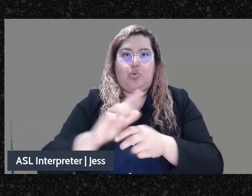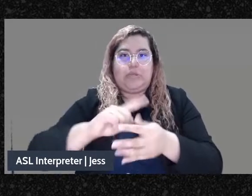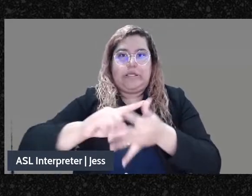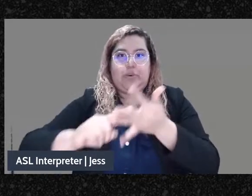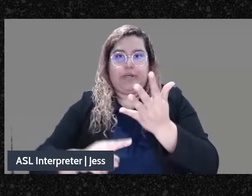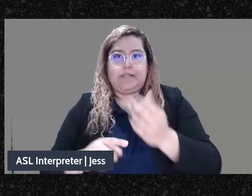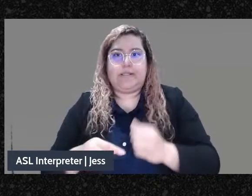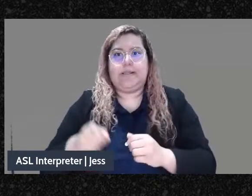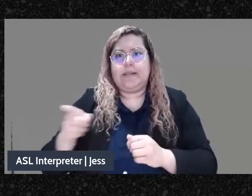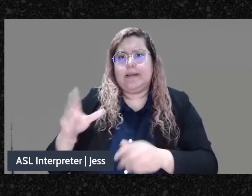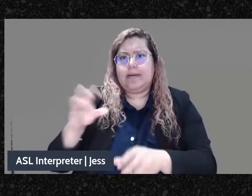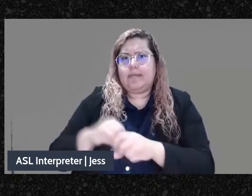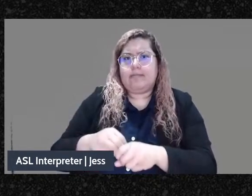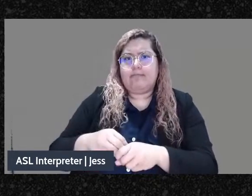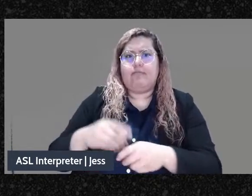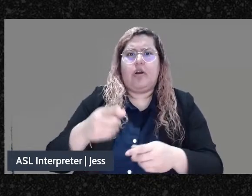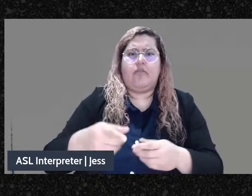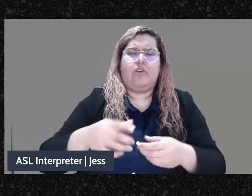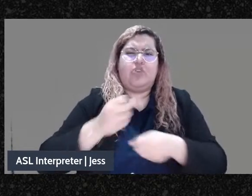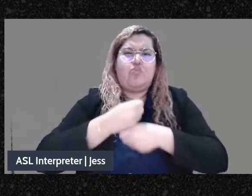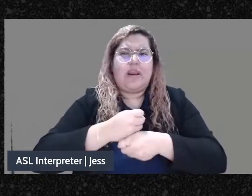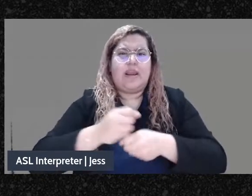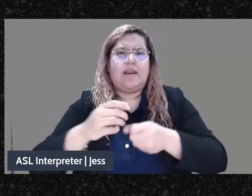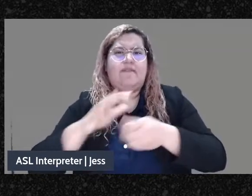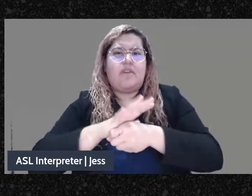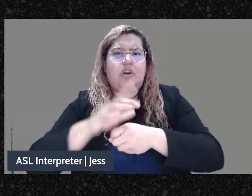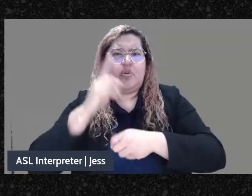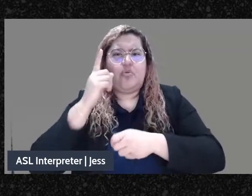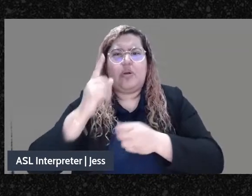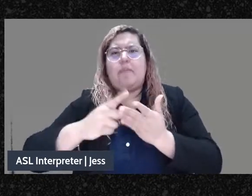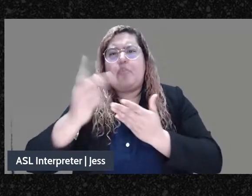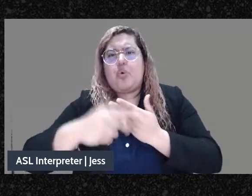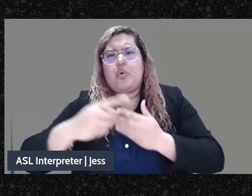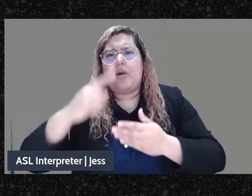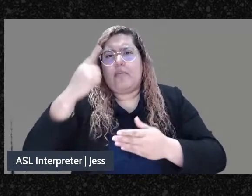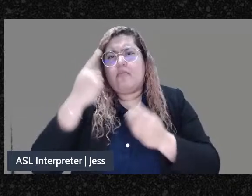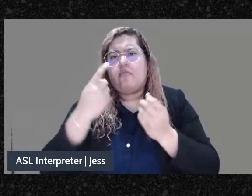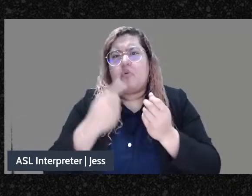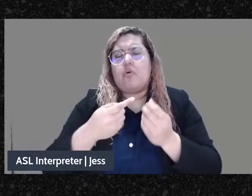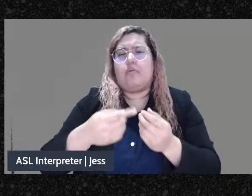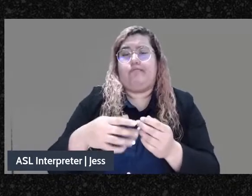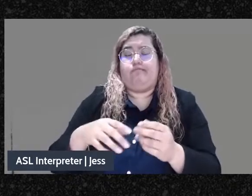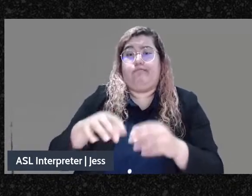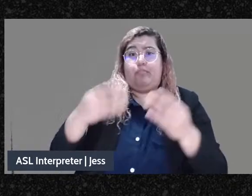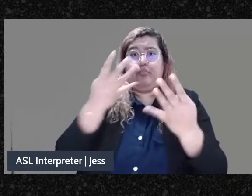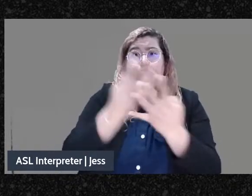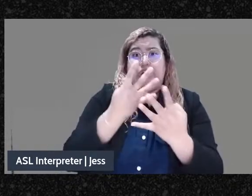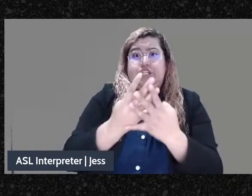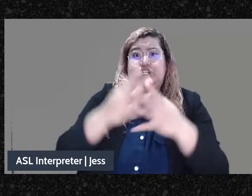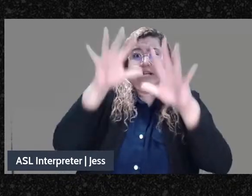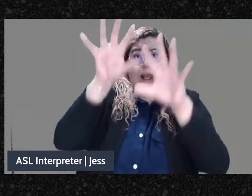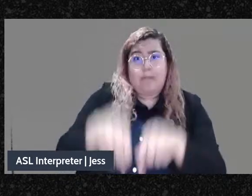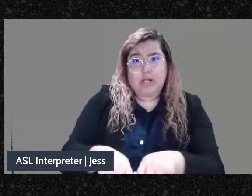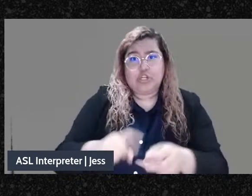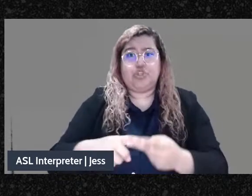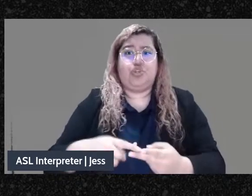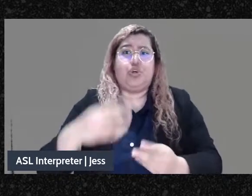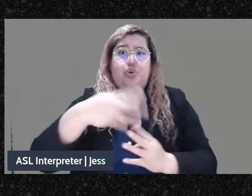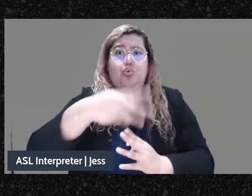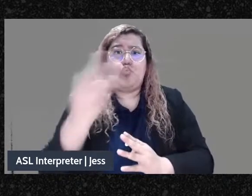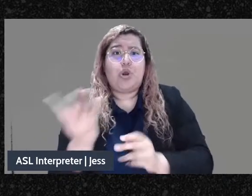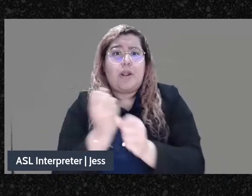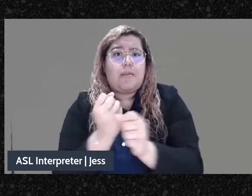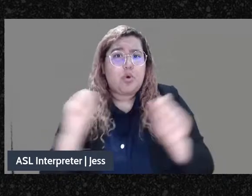prison abolition, queer liberation, disability justice, and transformative justice. Dean is the author of Mutual